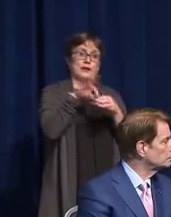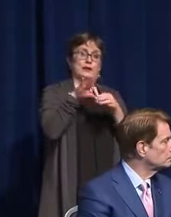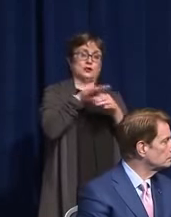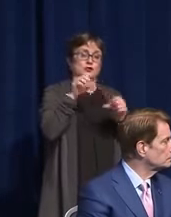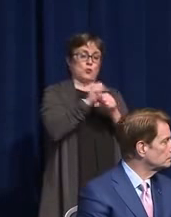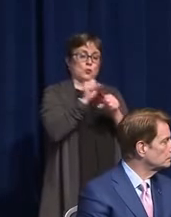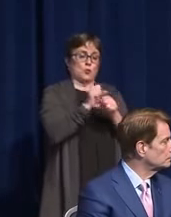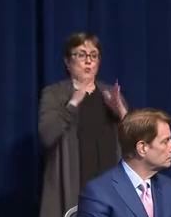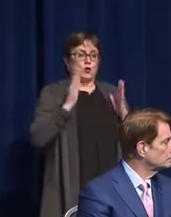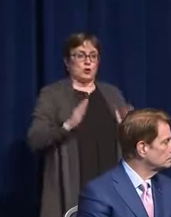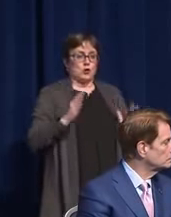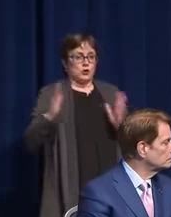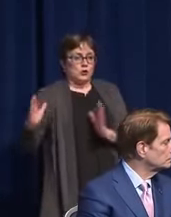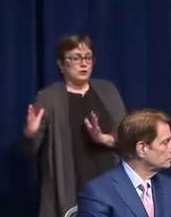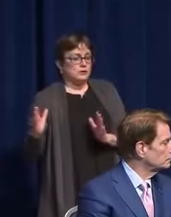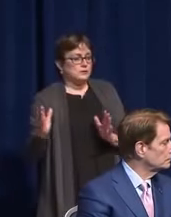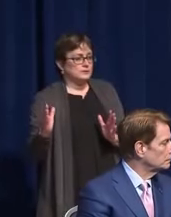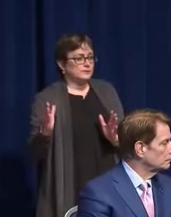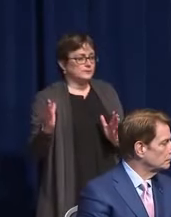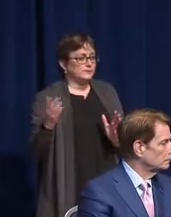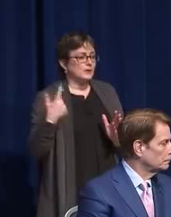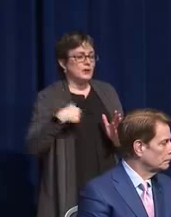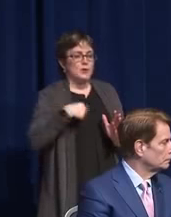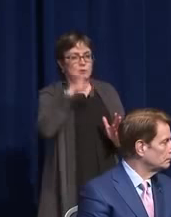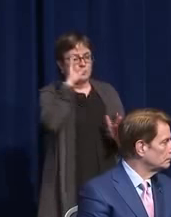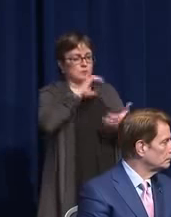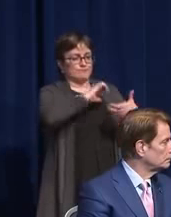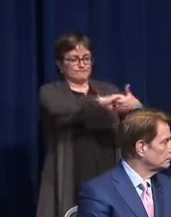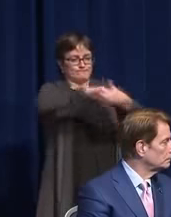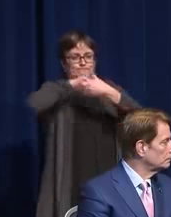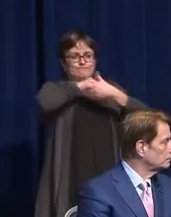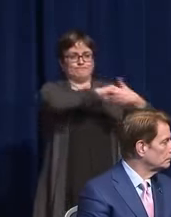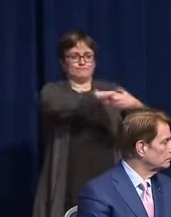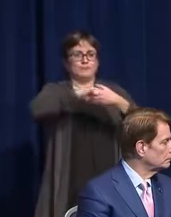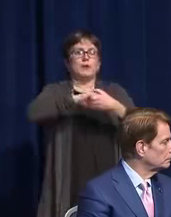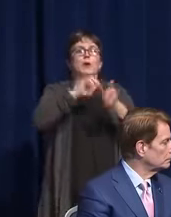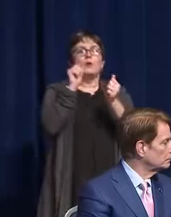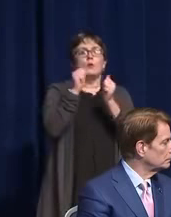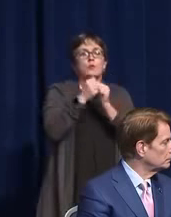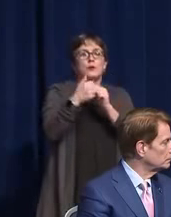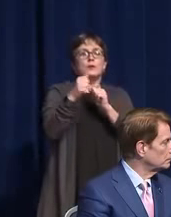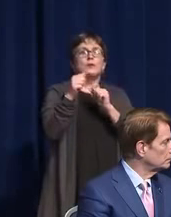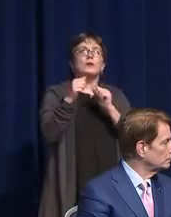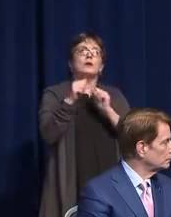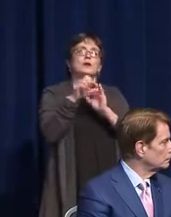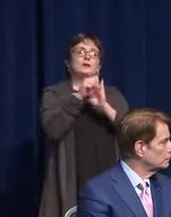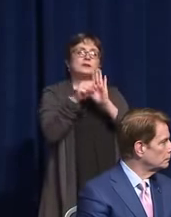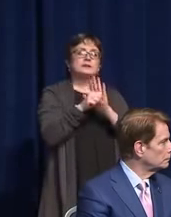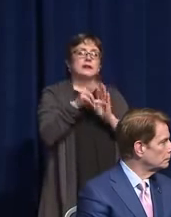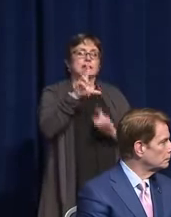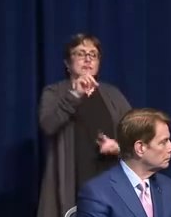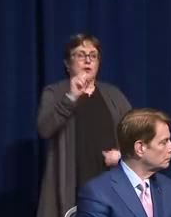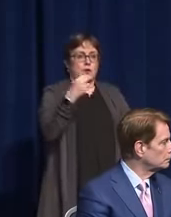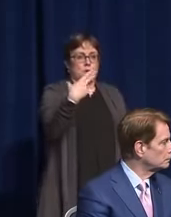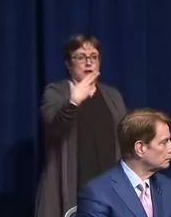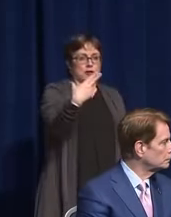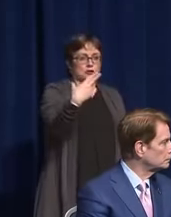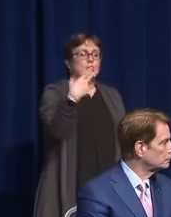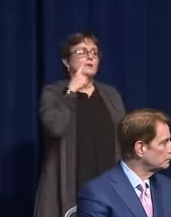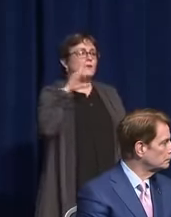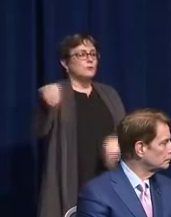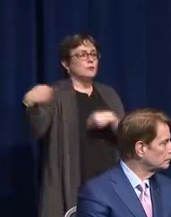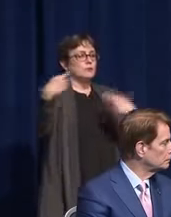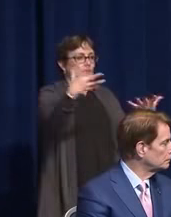work collaboratively with our colleagues at the State Department of Health to provide the appropriate health and